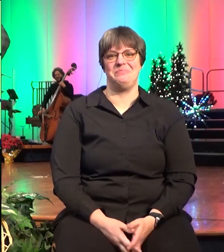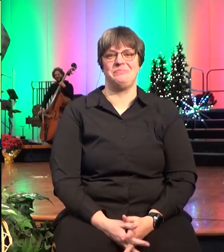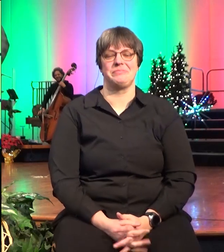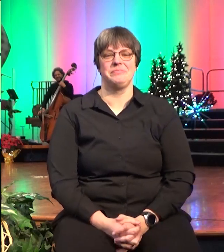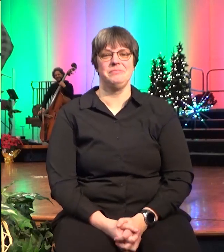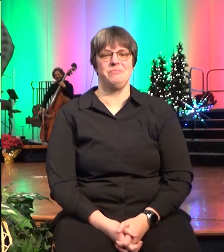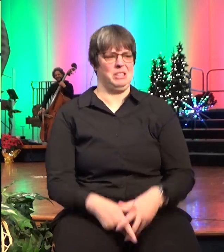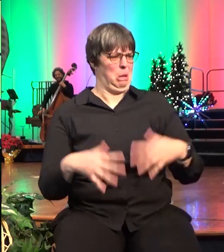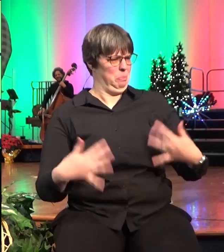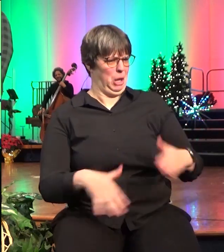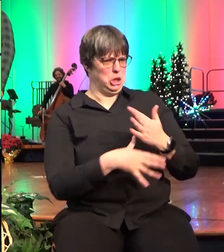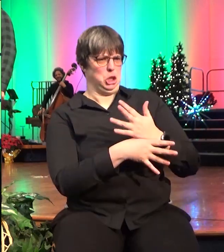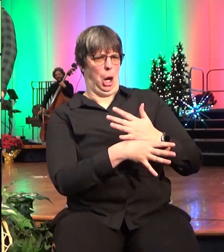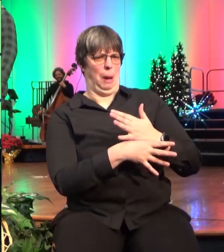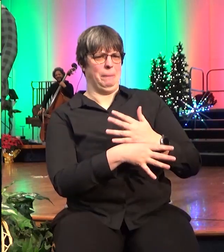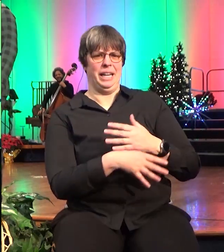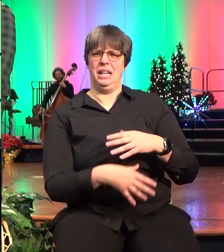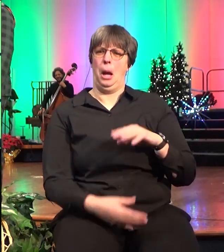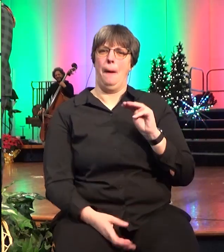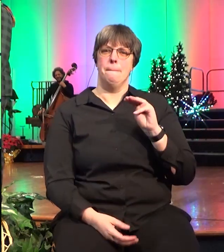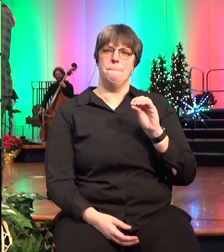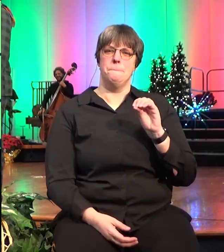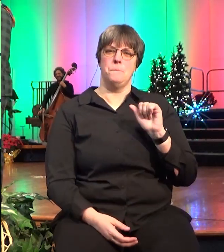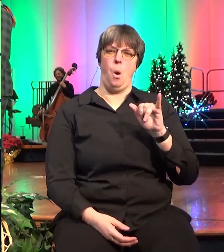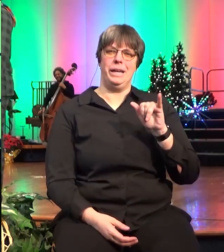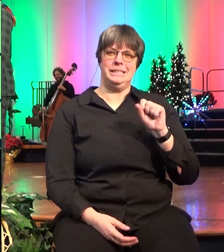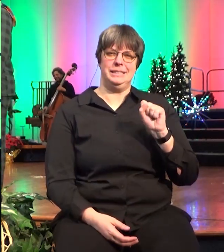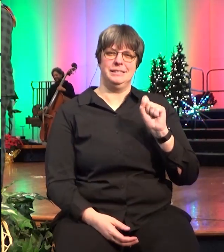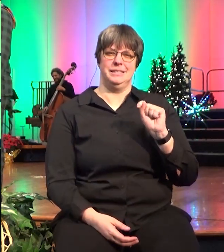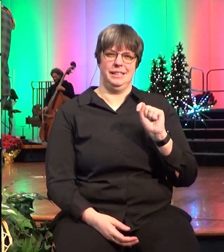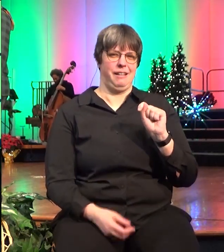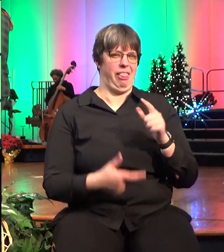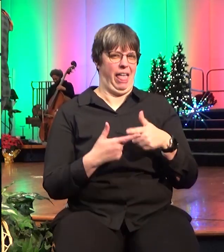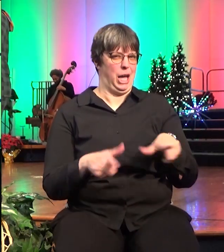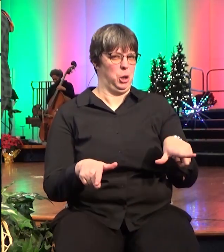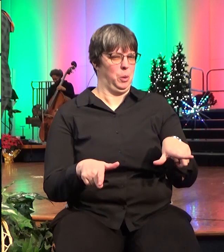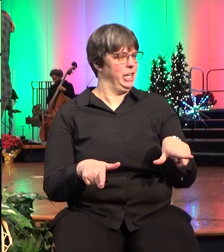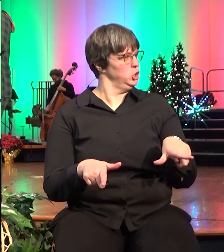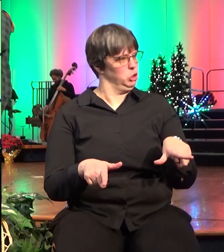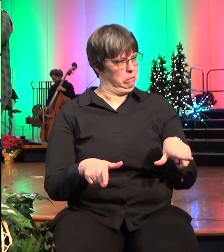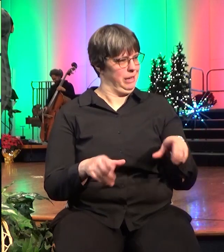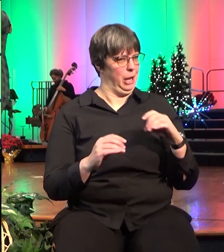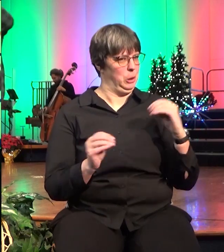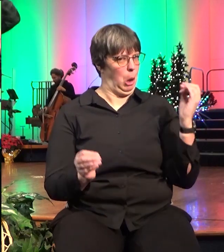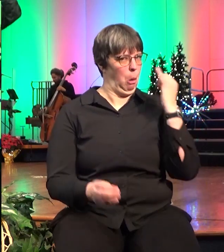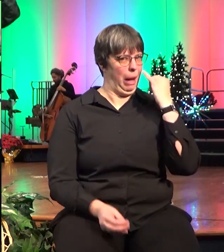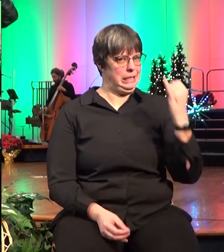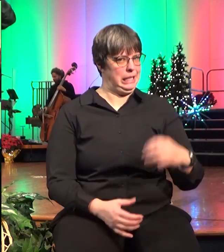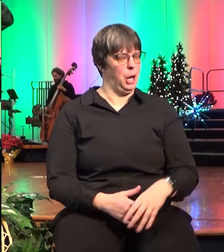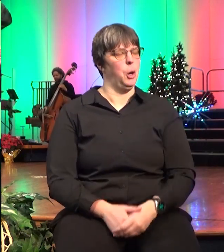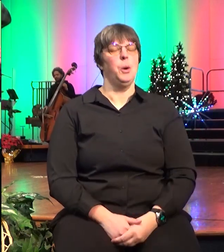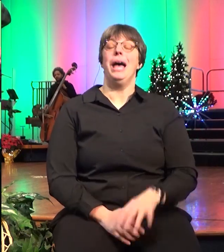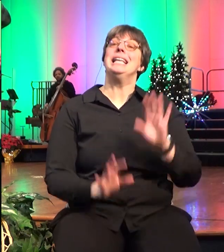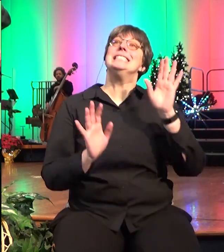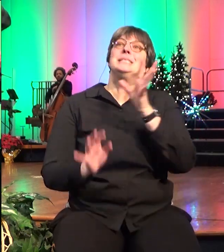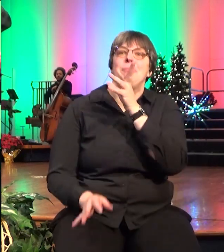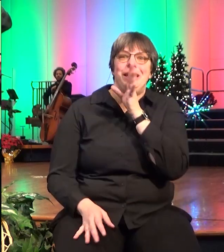Wow, German is such a moist language. I had no idea. Yeah. Speaking of